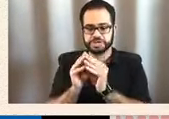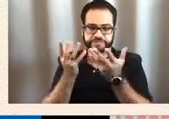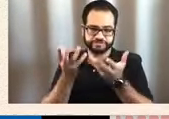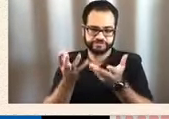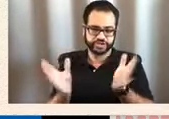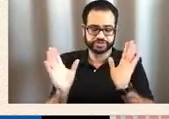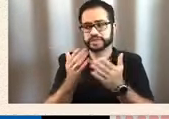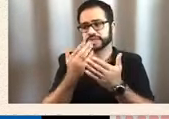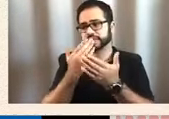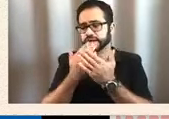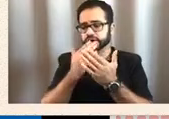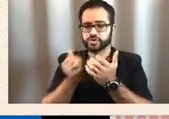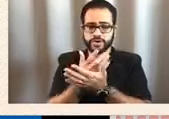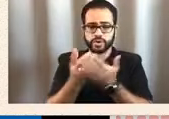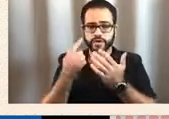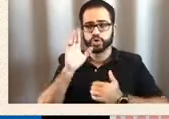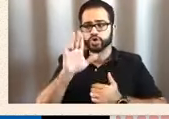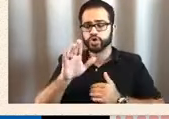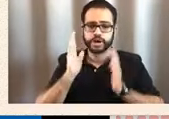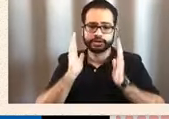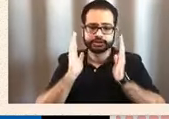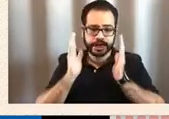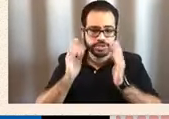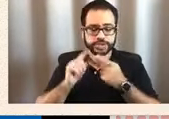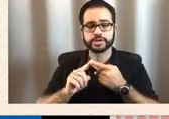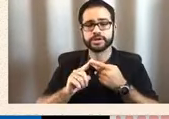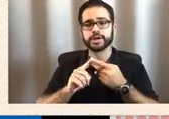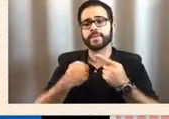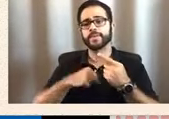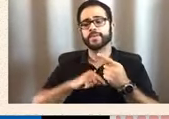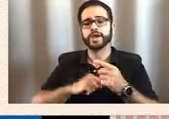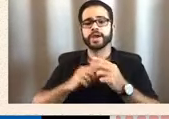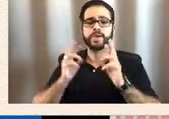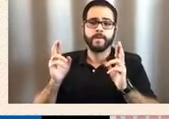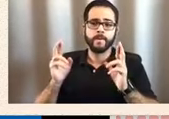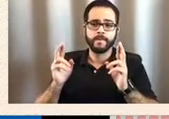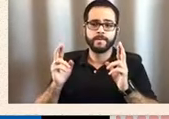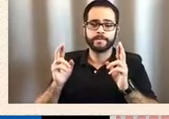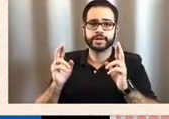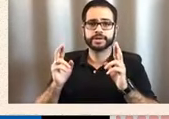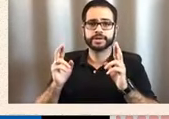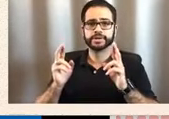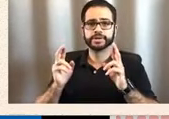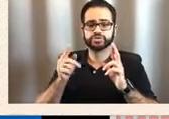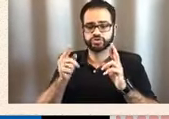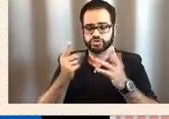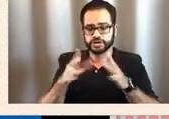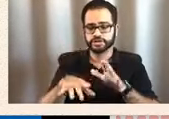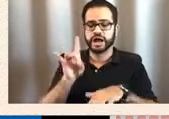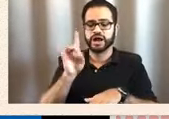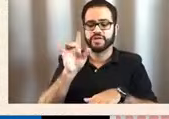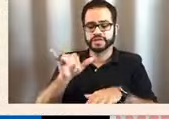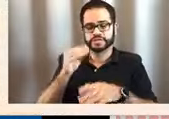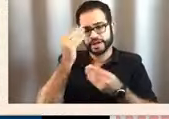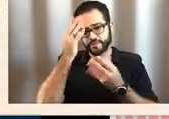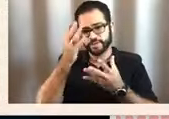their attention, and we hope that you found this information useful.